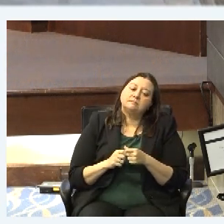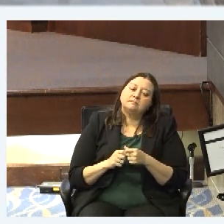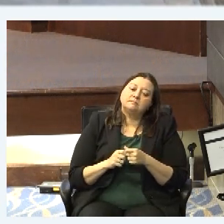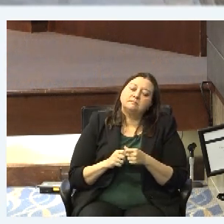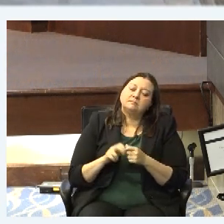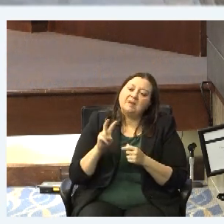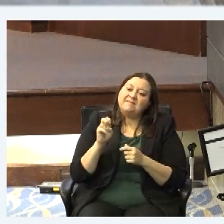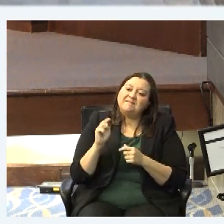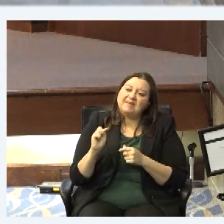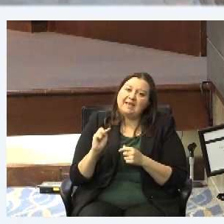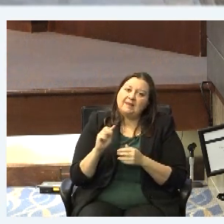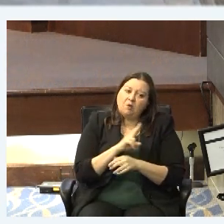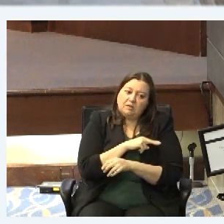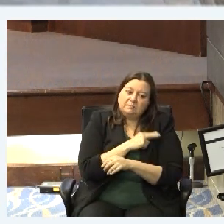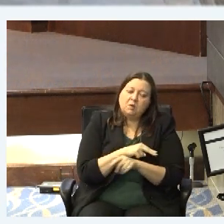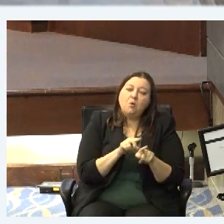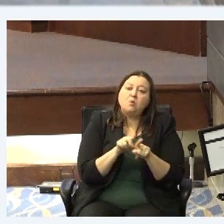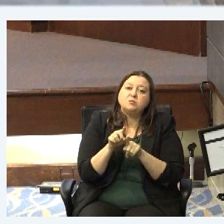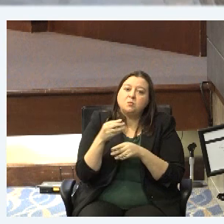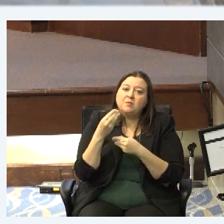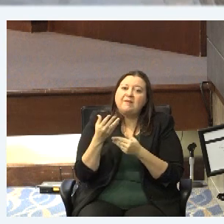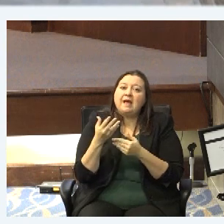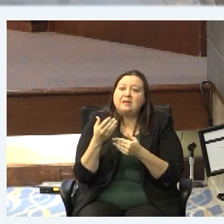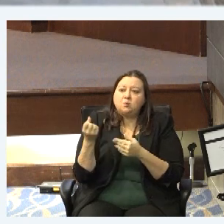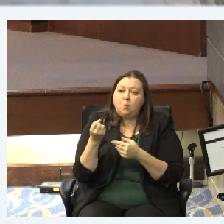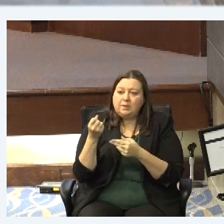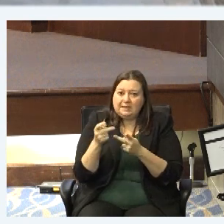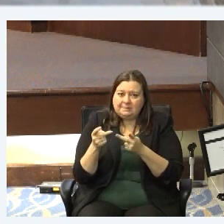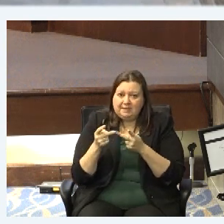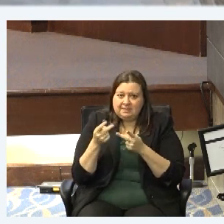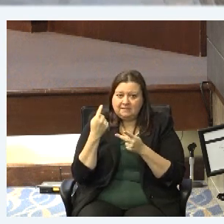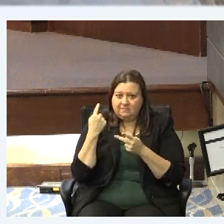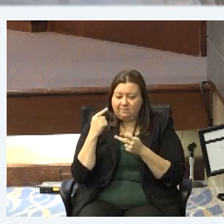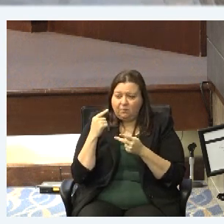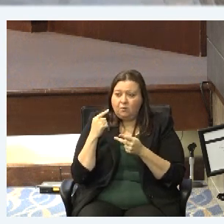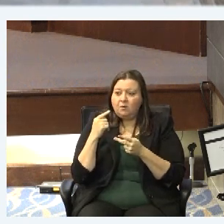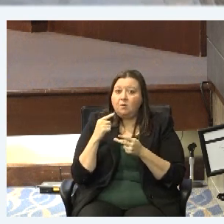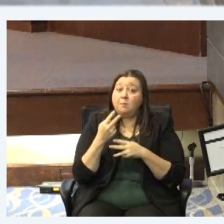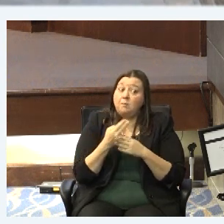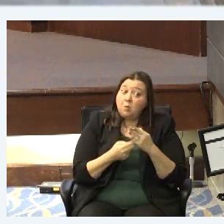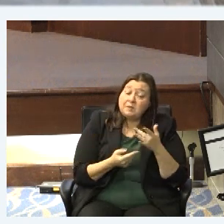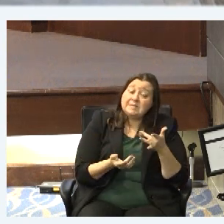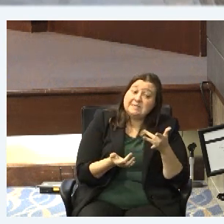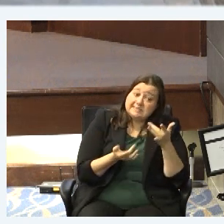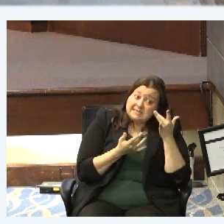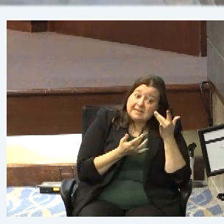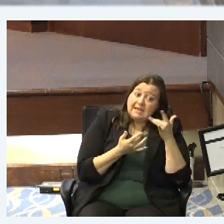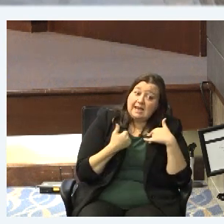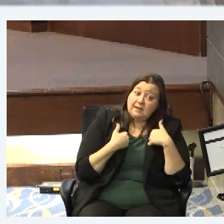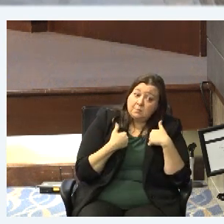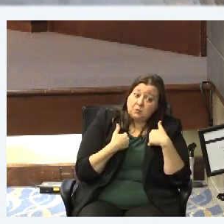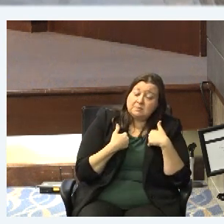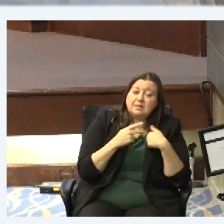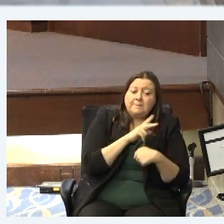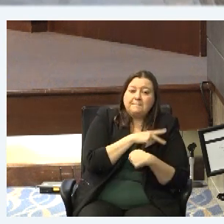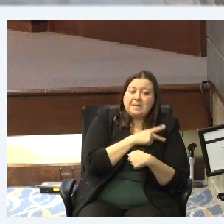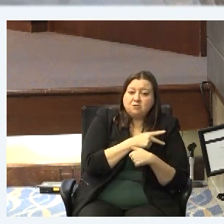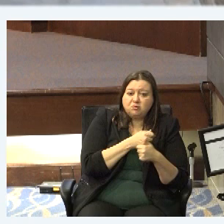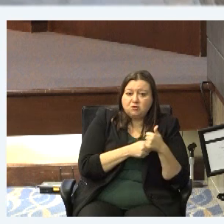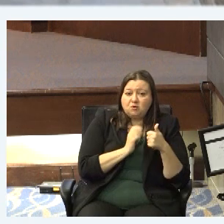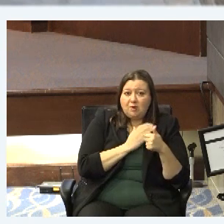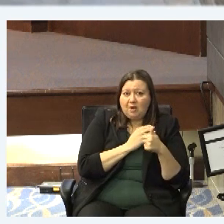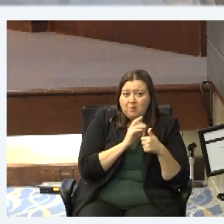The veterinary hospital also provides holding space for both sick animals that are patients under our